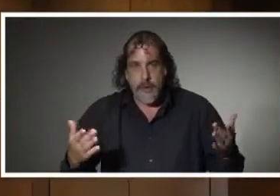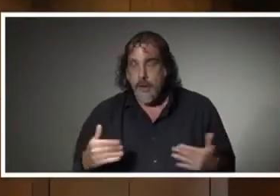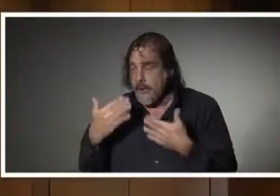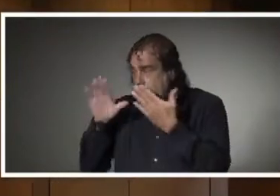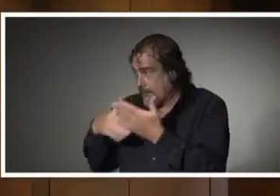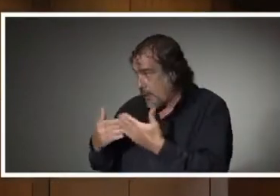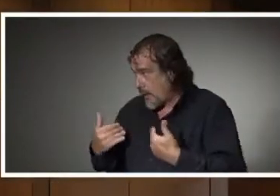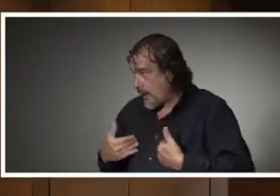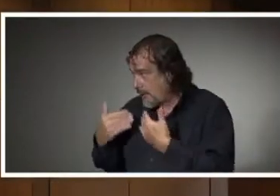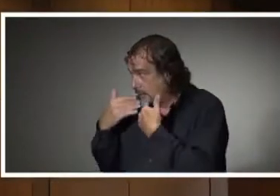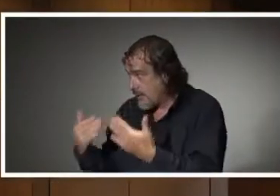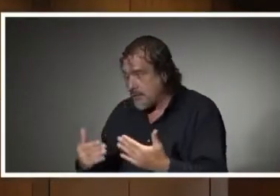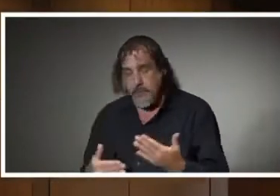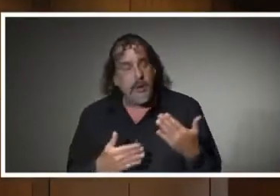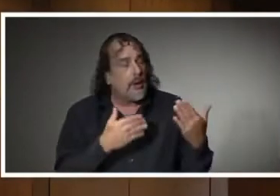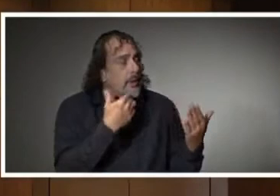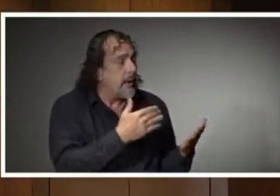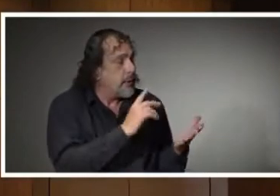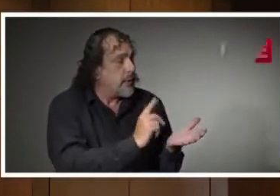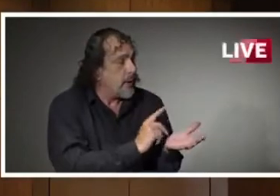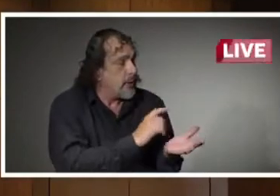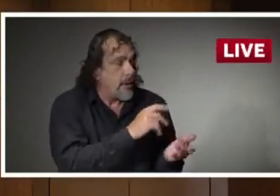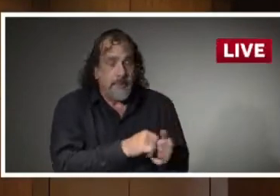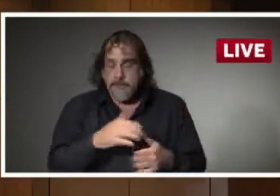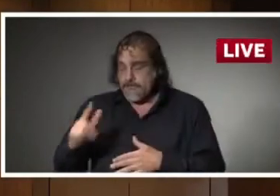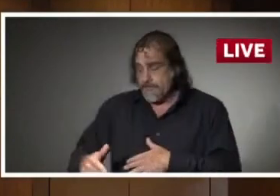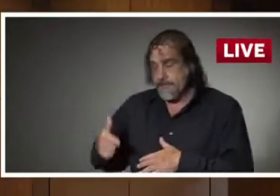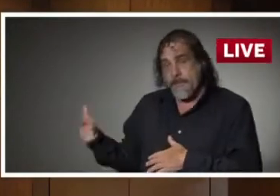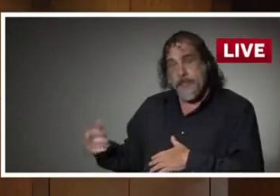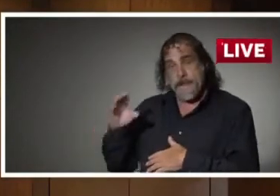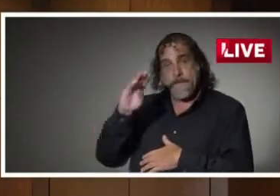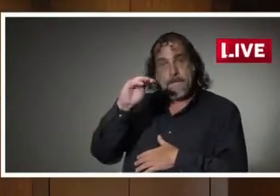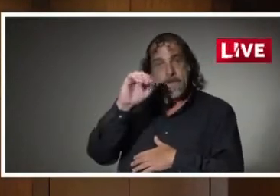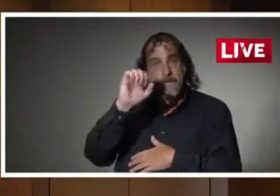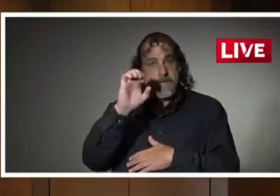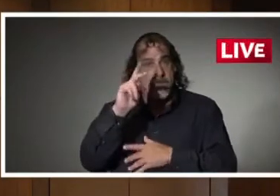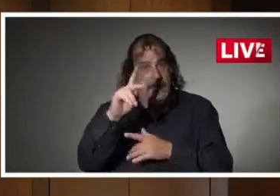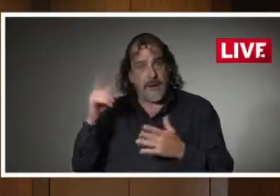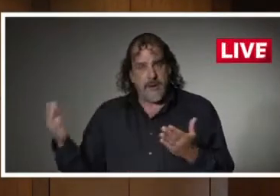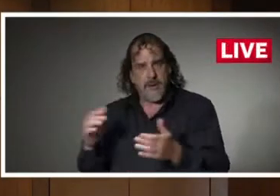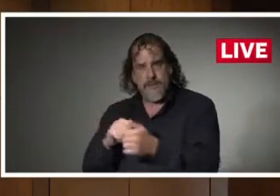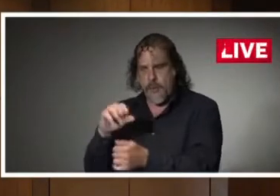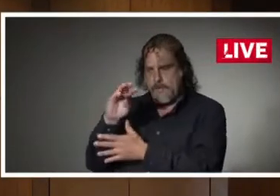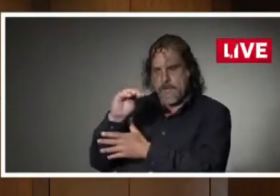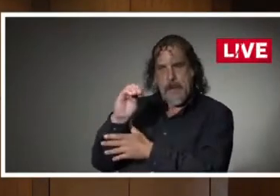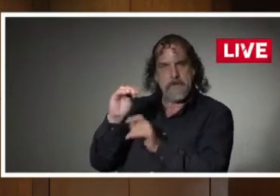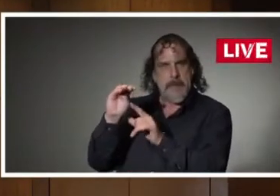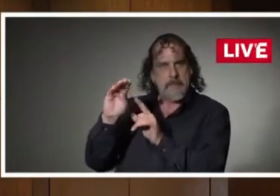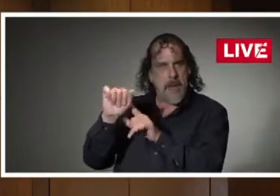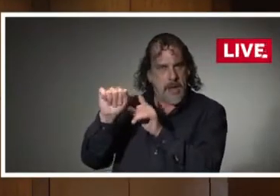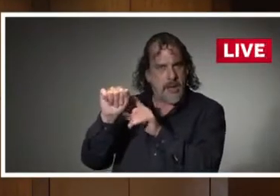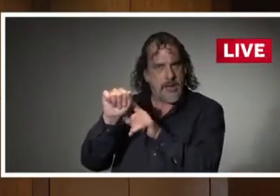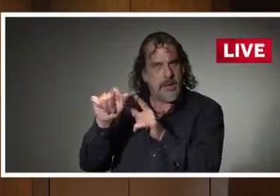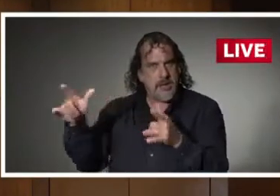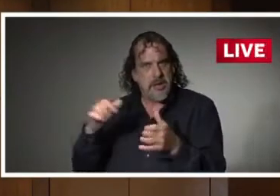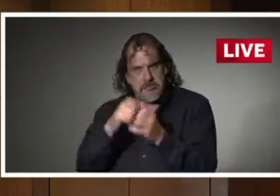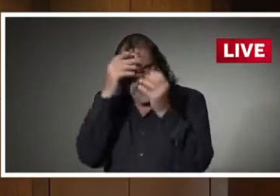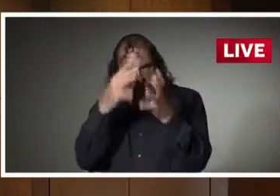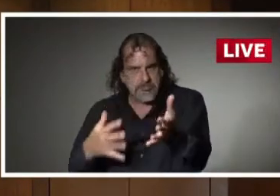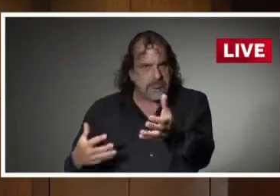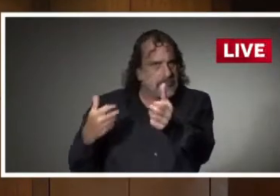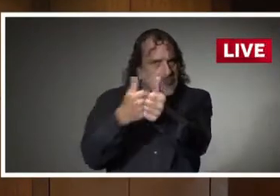Dr. Dobbs. Mac is here to give us an update on our emergency management from our emergency management agency.